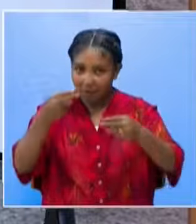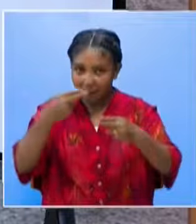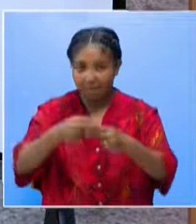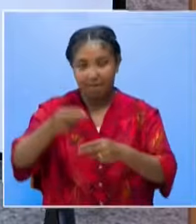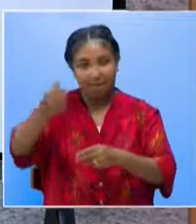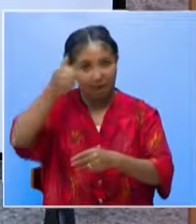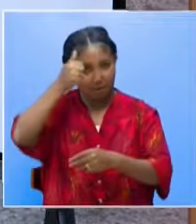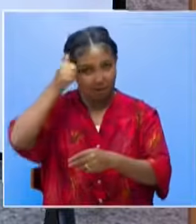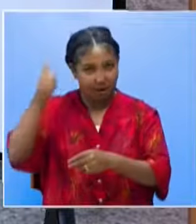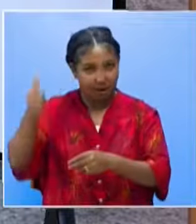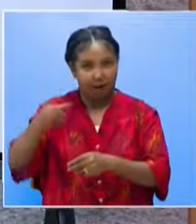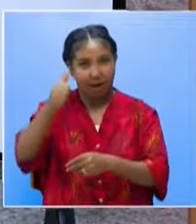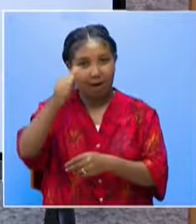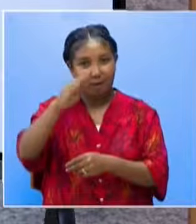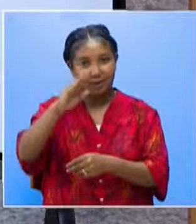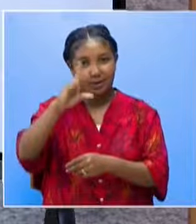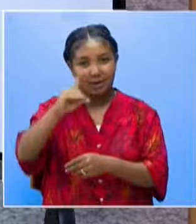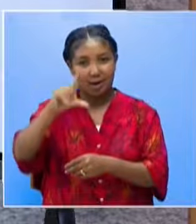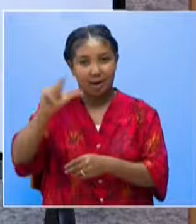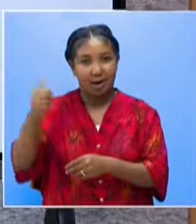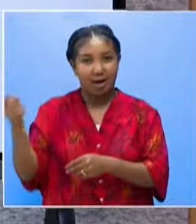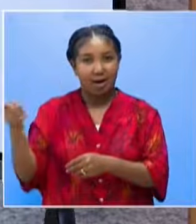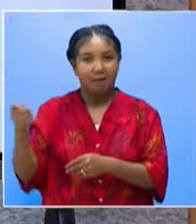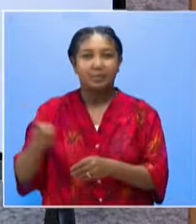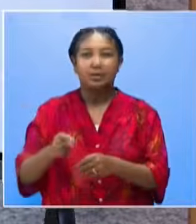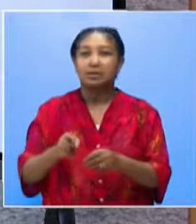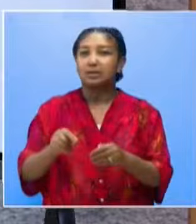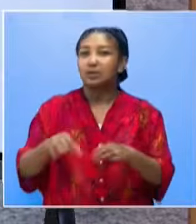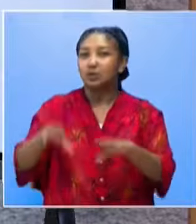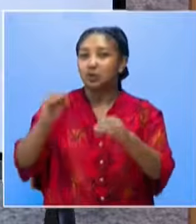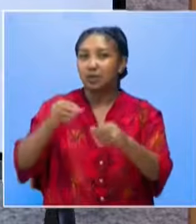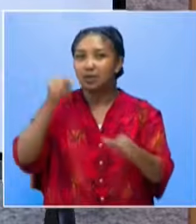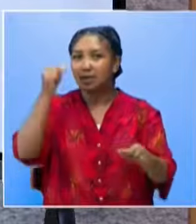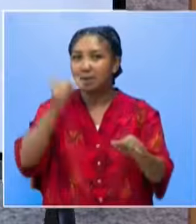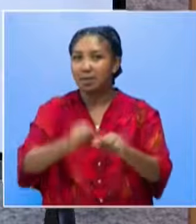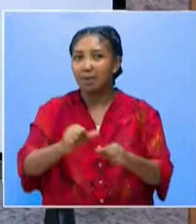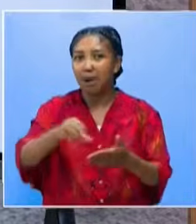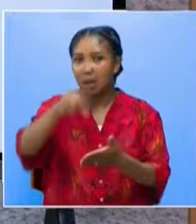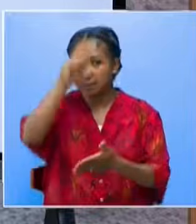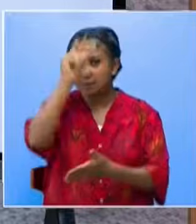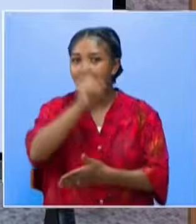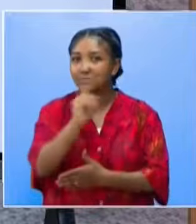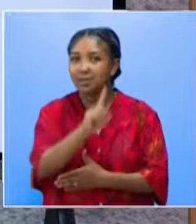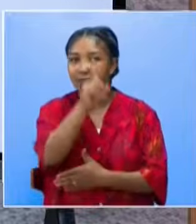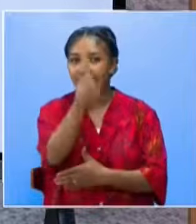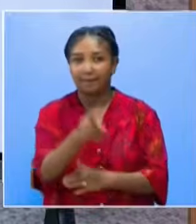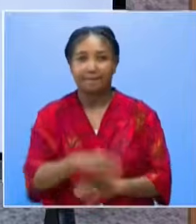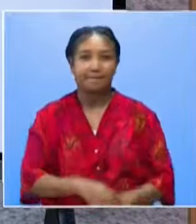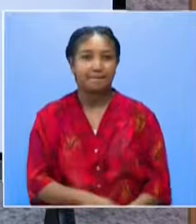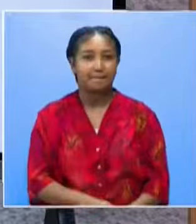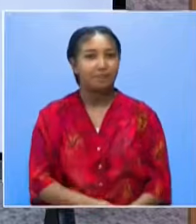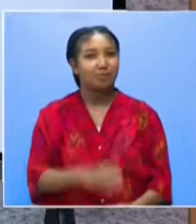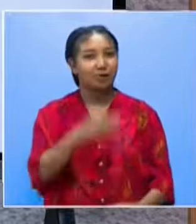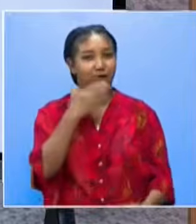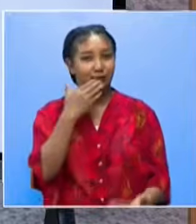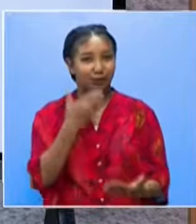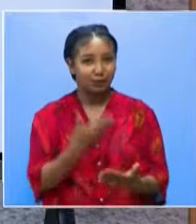Gobana. Students, do you remember what we've talked in the previous class?